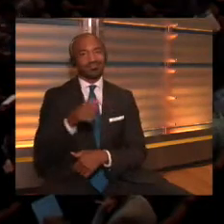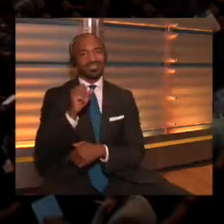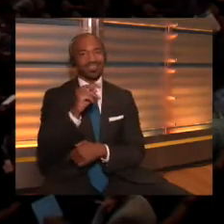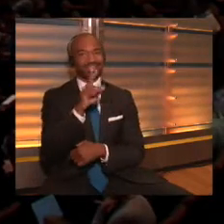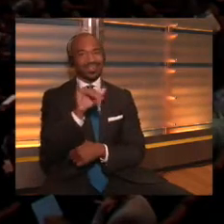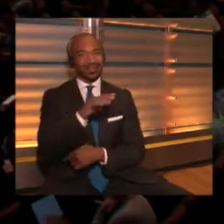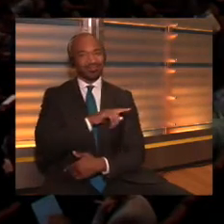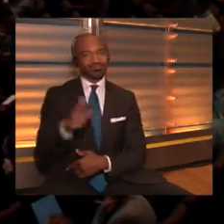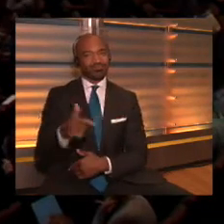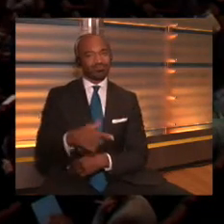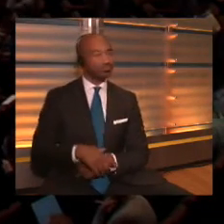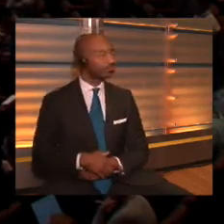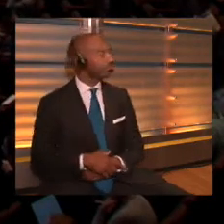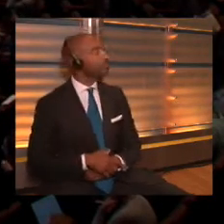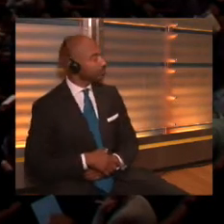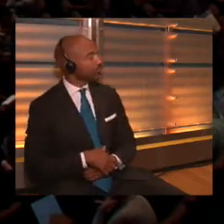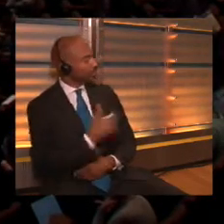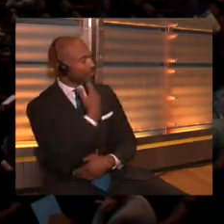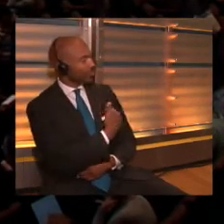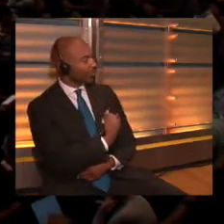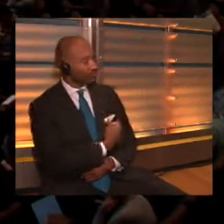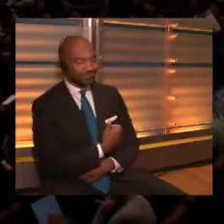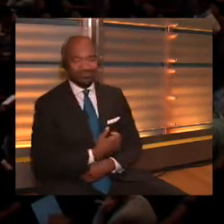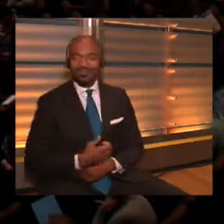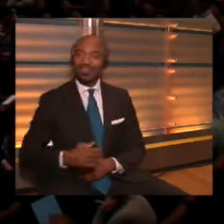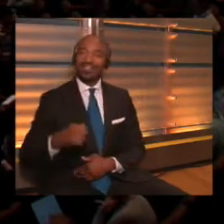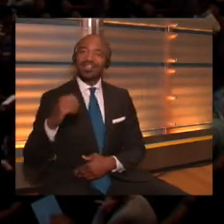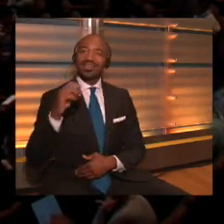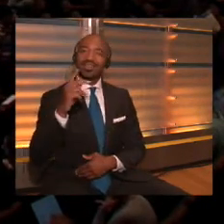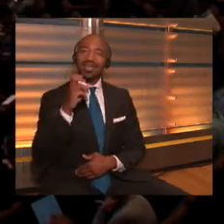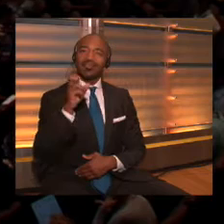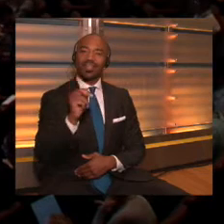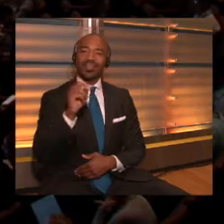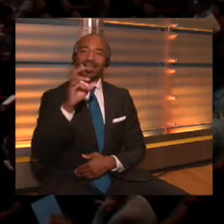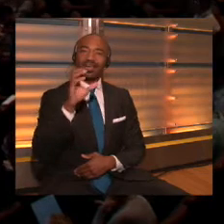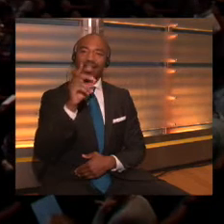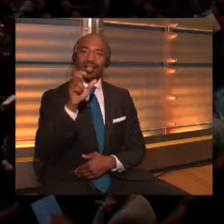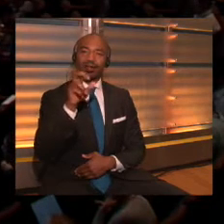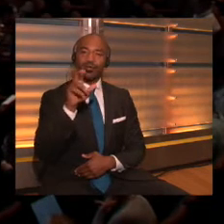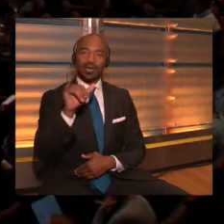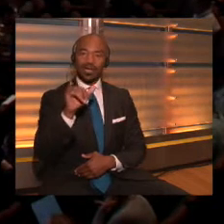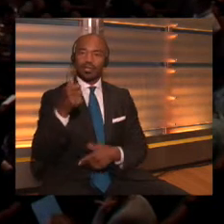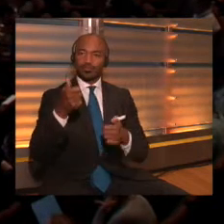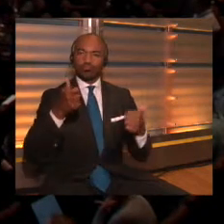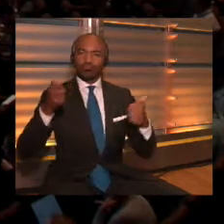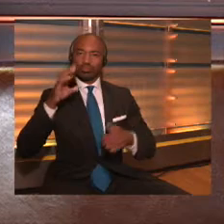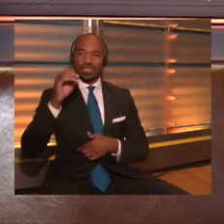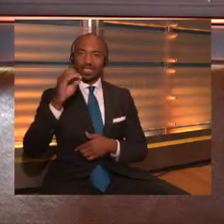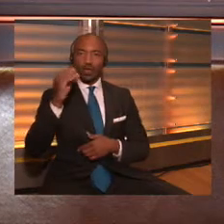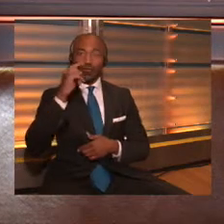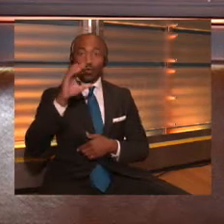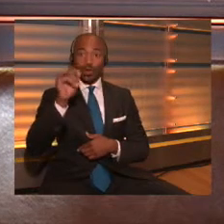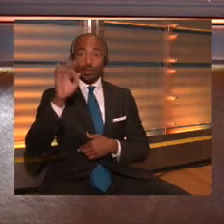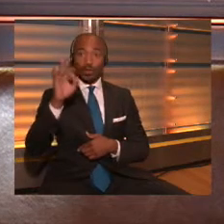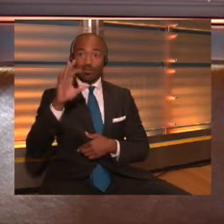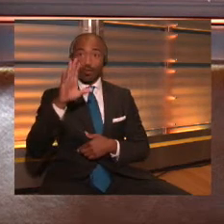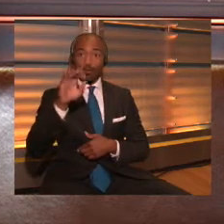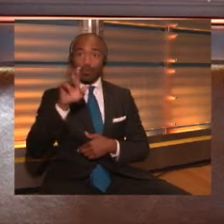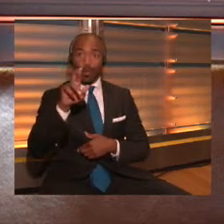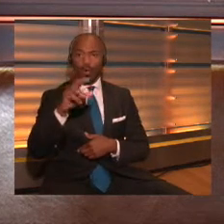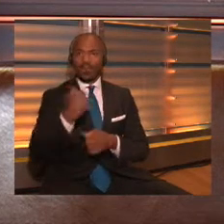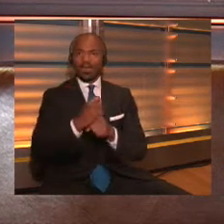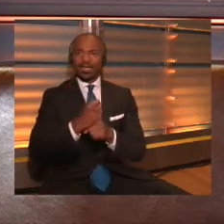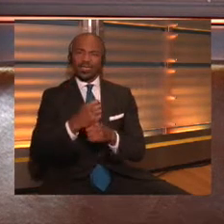So Kevin Cleary is here. He is the CEO of Cliff Bar and Company, a leading marketer of and maker of nutritious